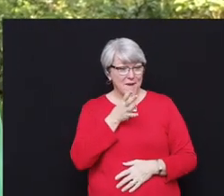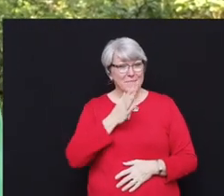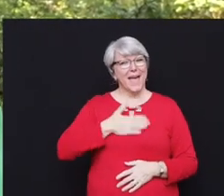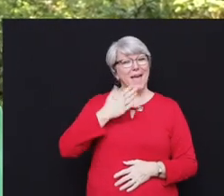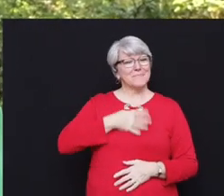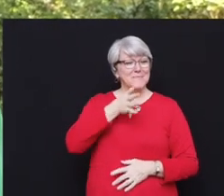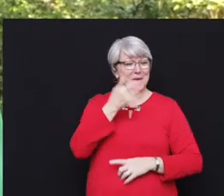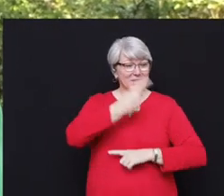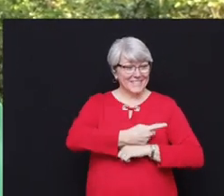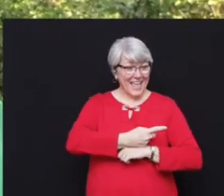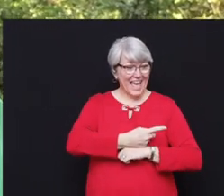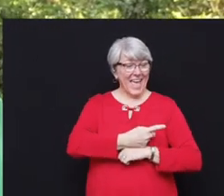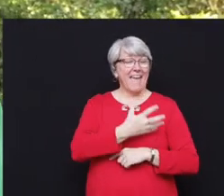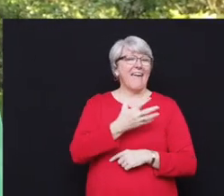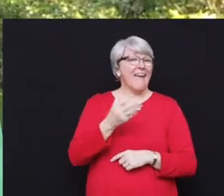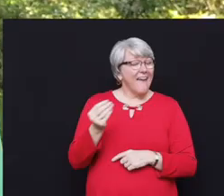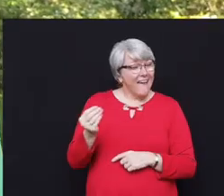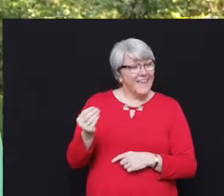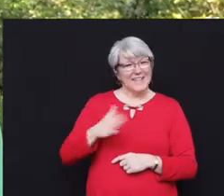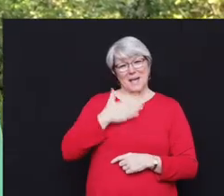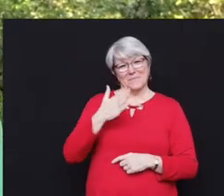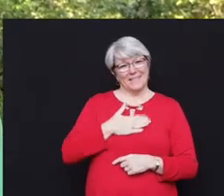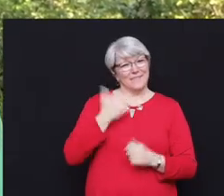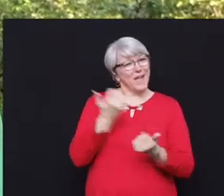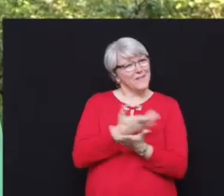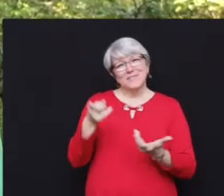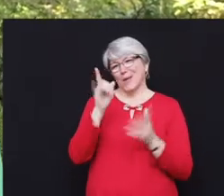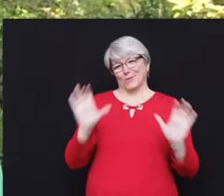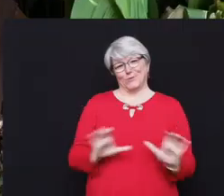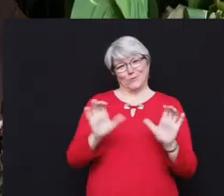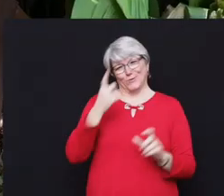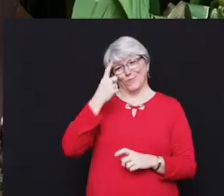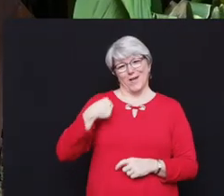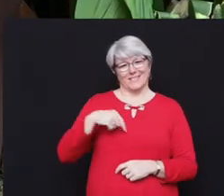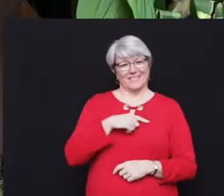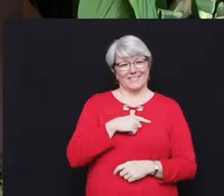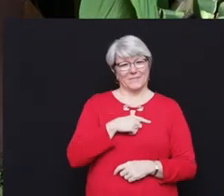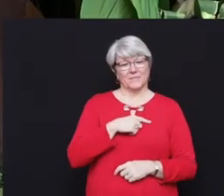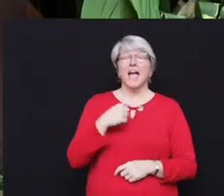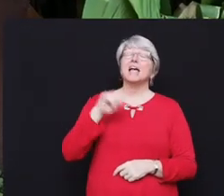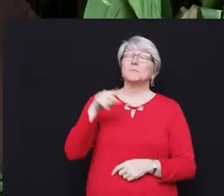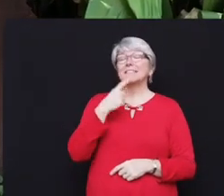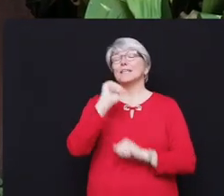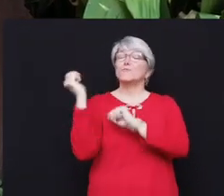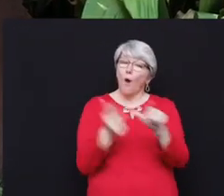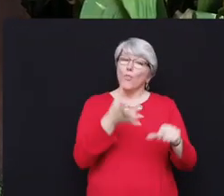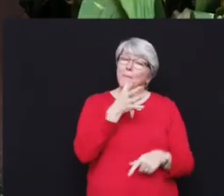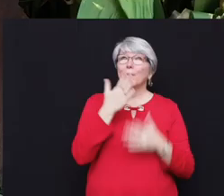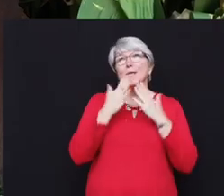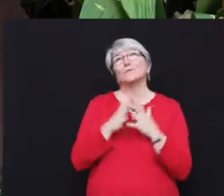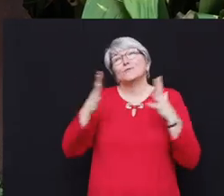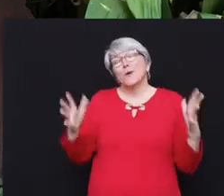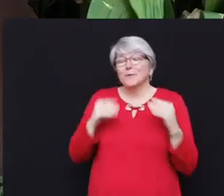Mother's Day, and I'm glad for everything that you did for us. I just want to say to all the mothers, thank you so much for giving